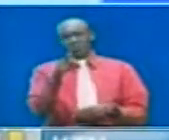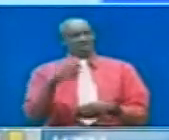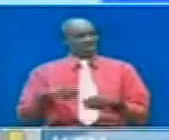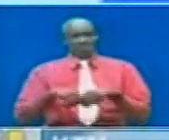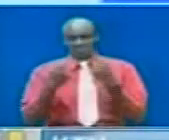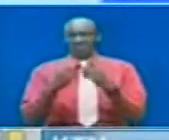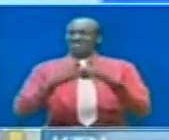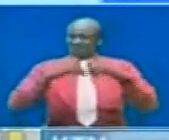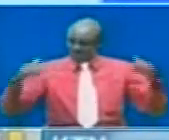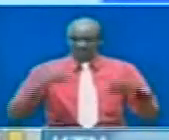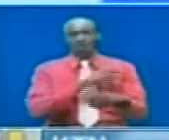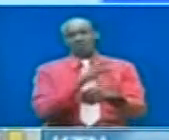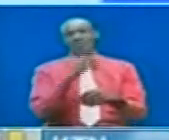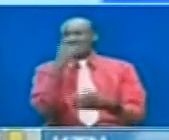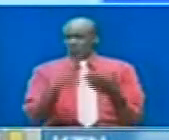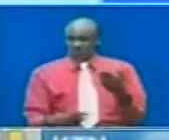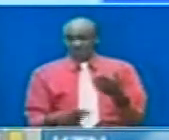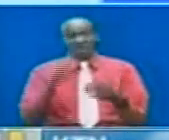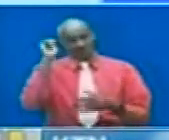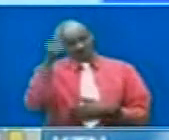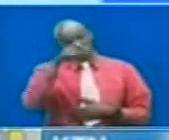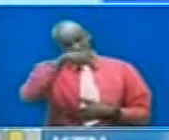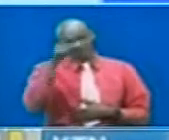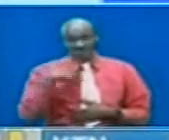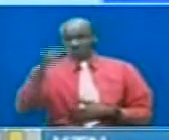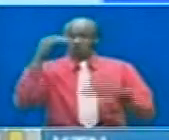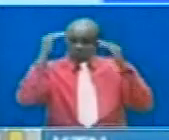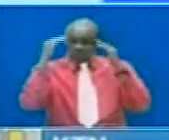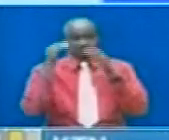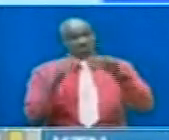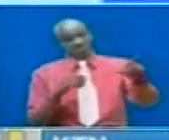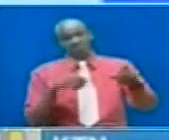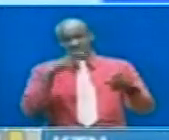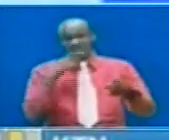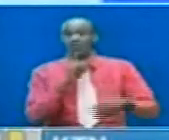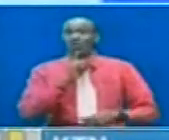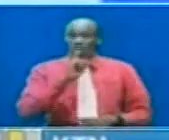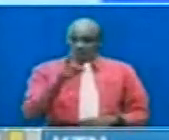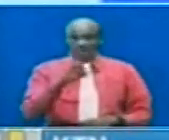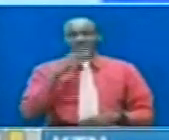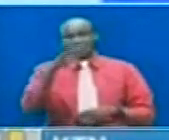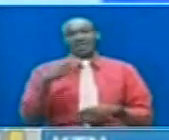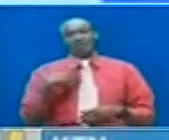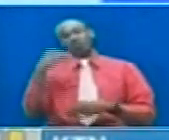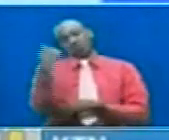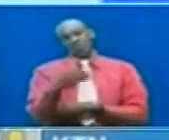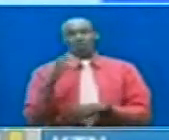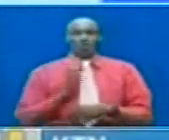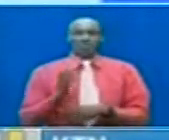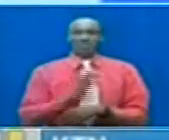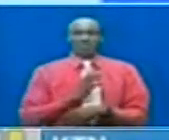of separation of powers, saying the President should have gone to court instead of directing the Speaker to suspend the